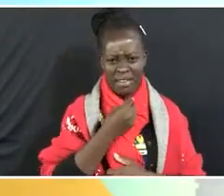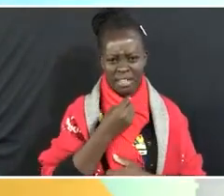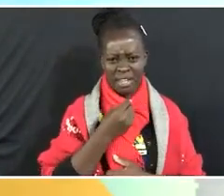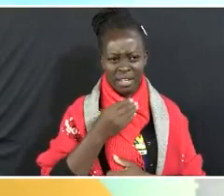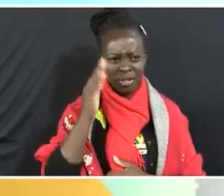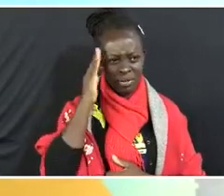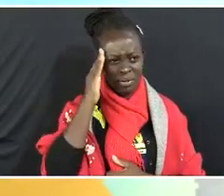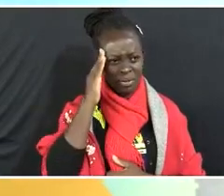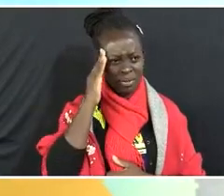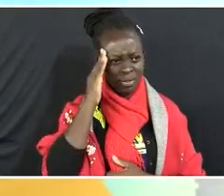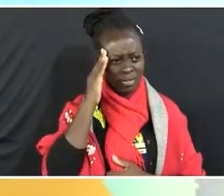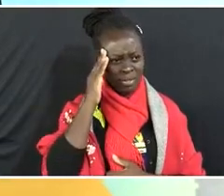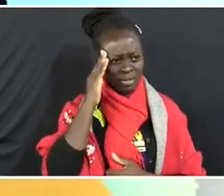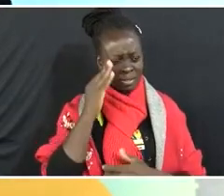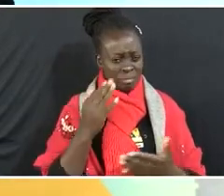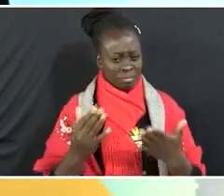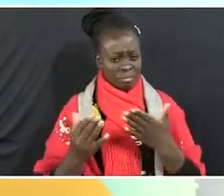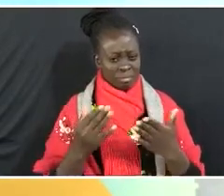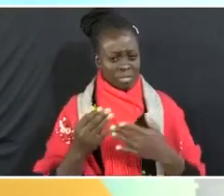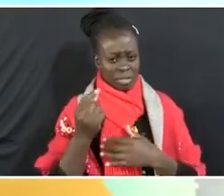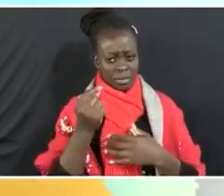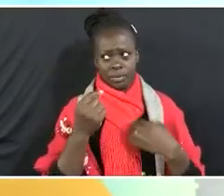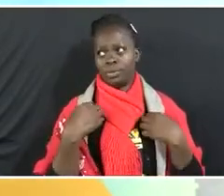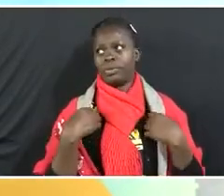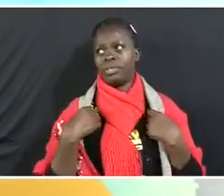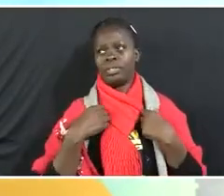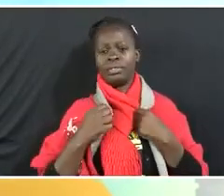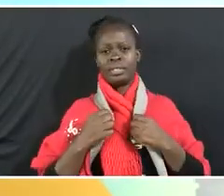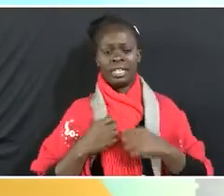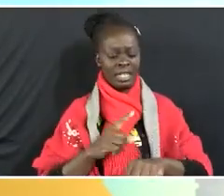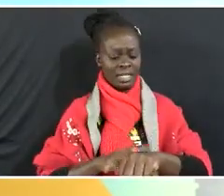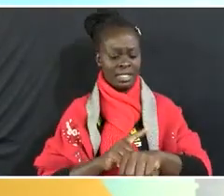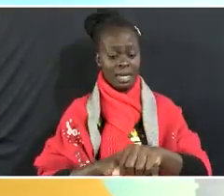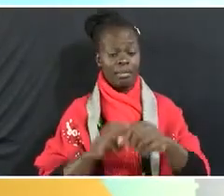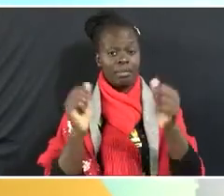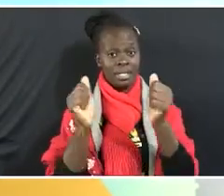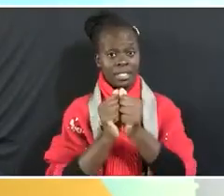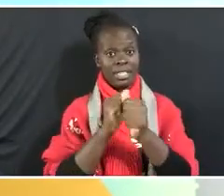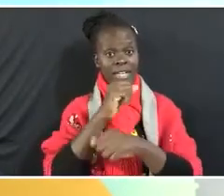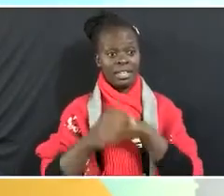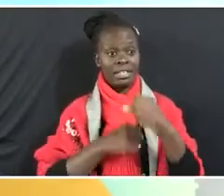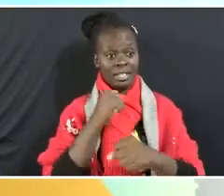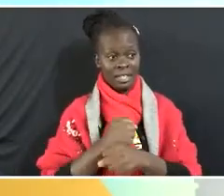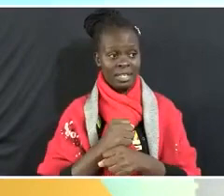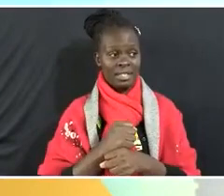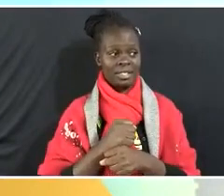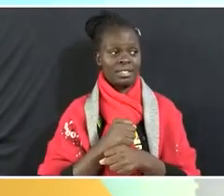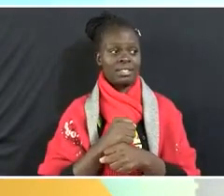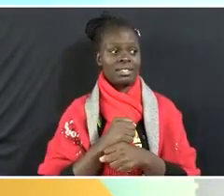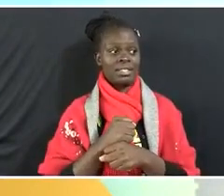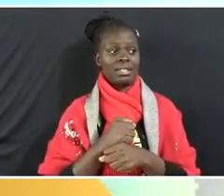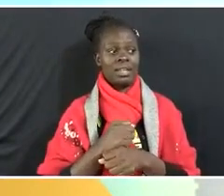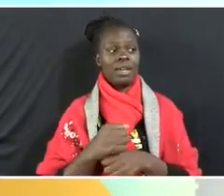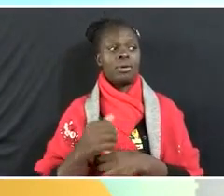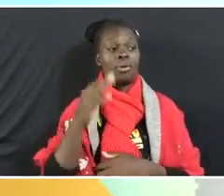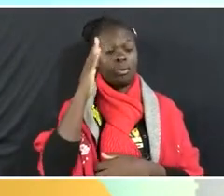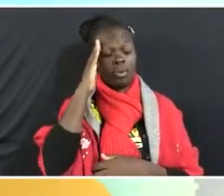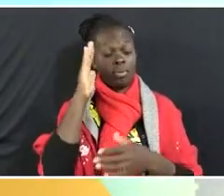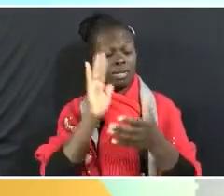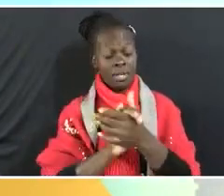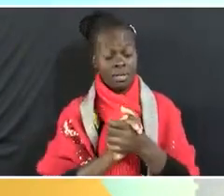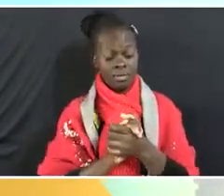When I turned 10 years of age, I believed. In the olden days, when my dad grew